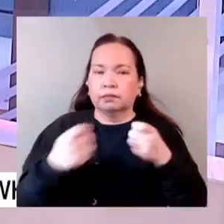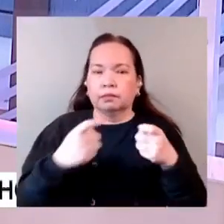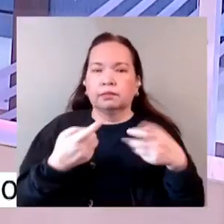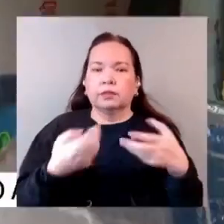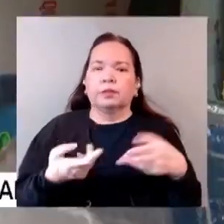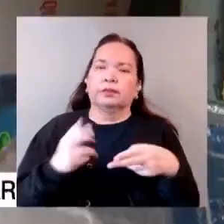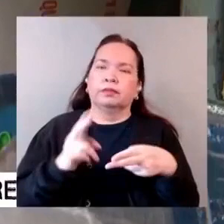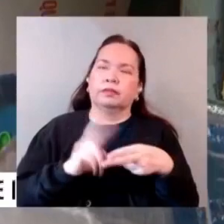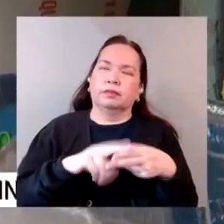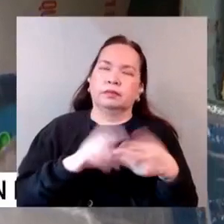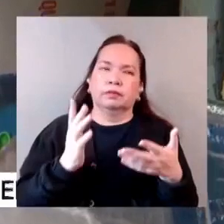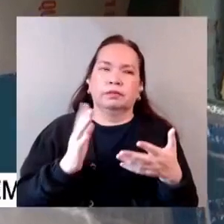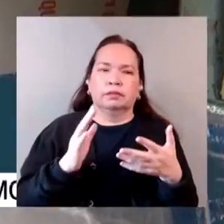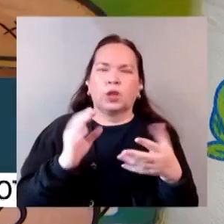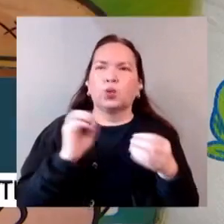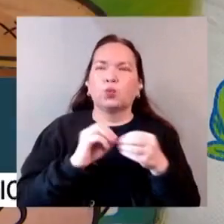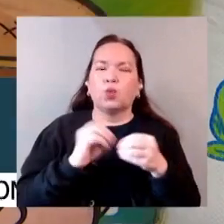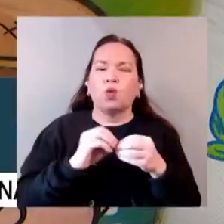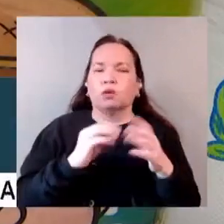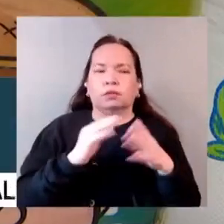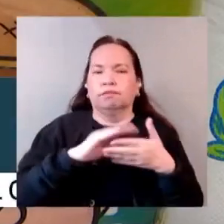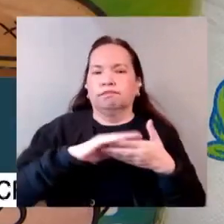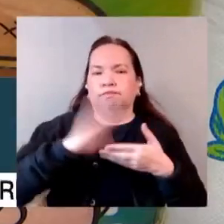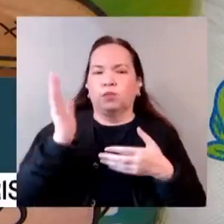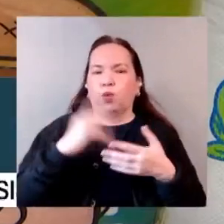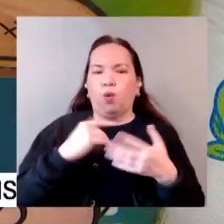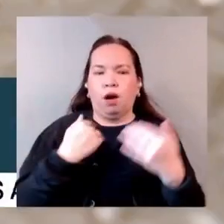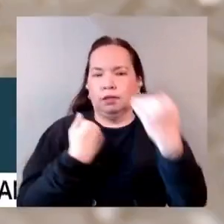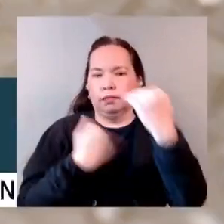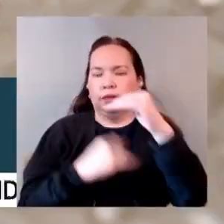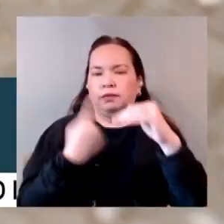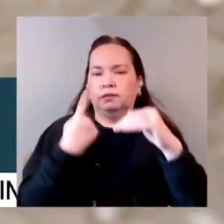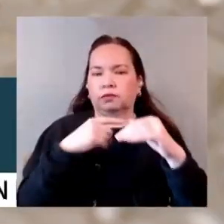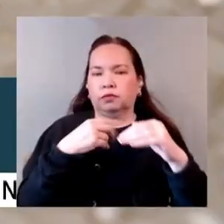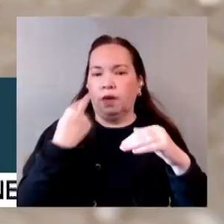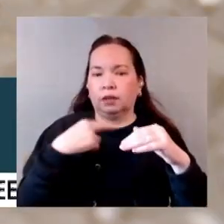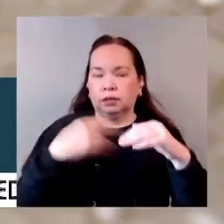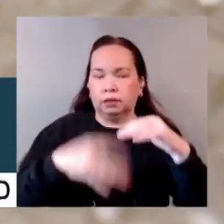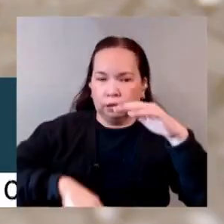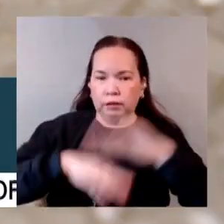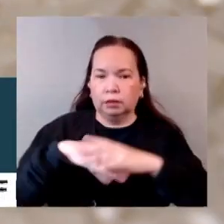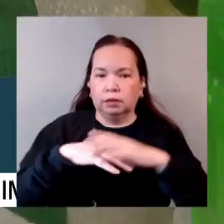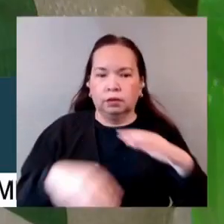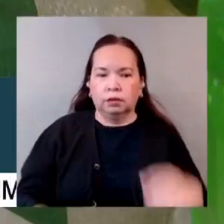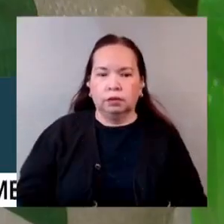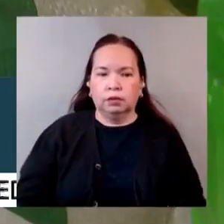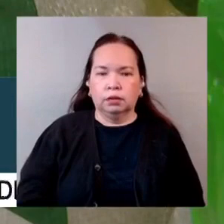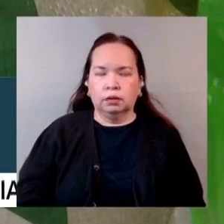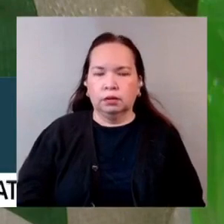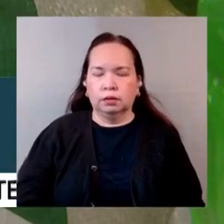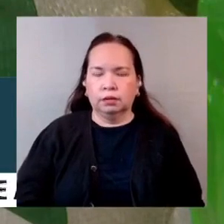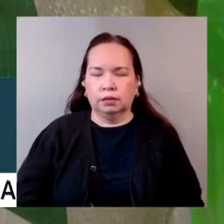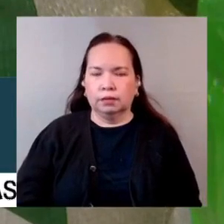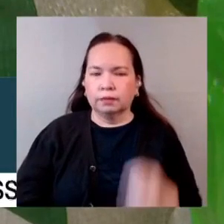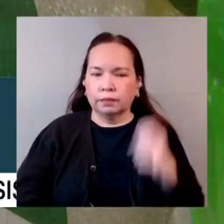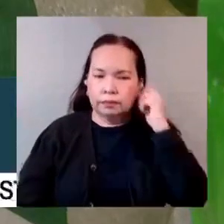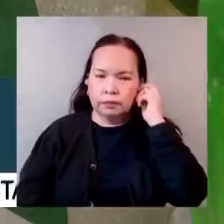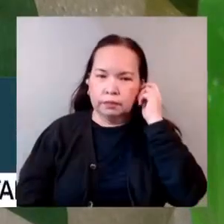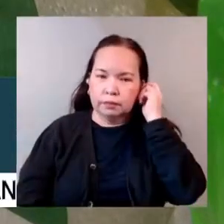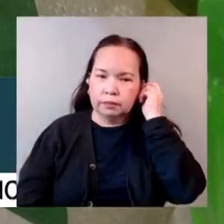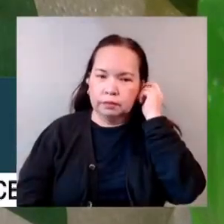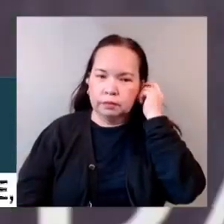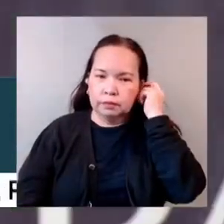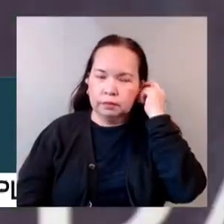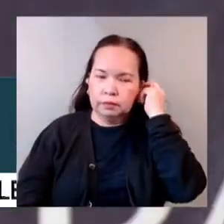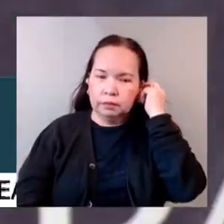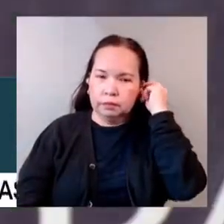rice. Finance Chief Benjamin Diokno says President Marcos's decision will depend on the status of the country's rice supply and harvest.